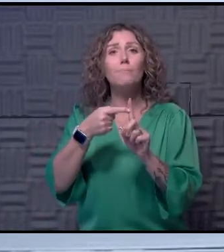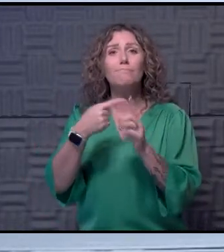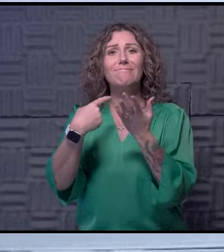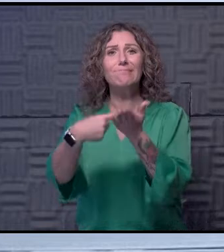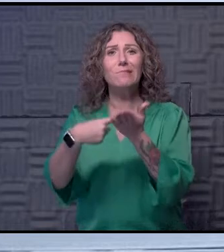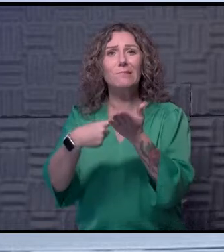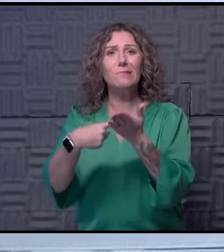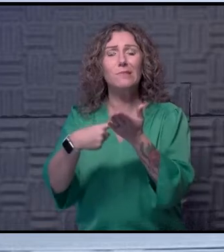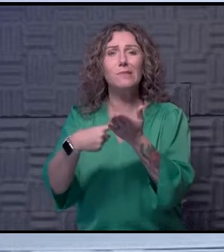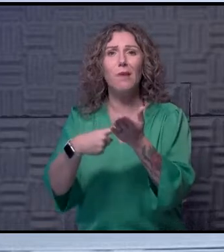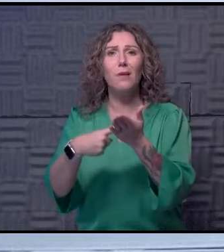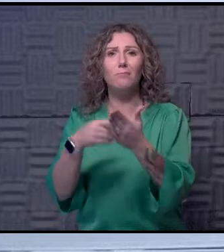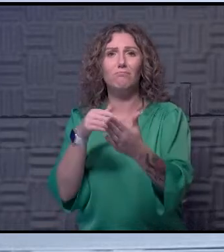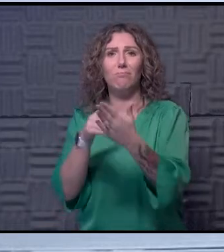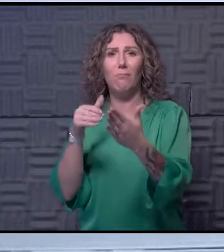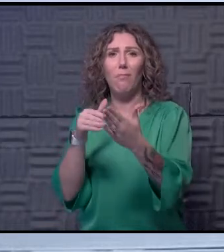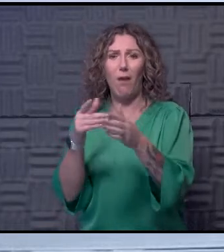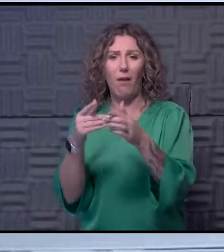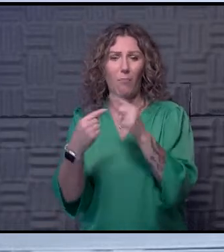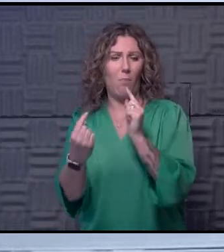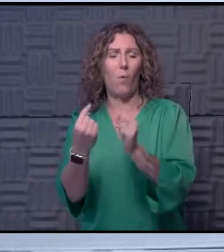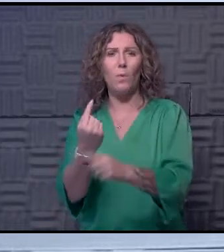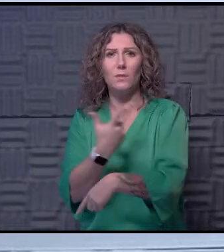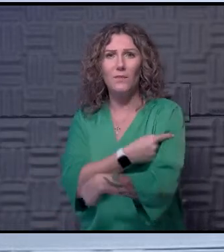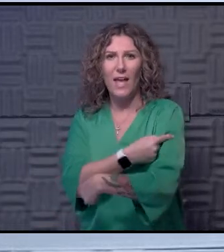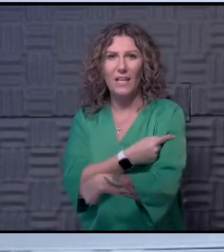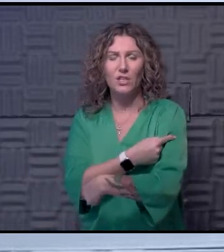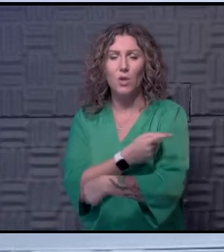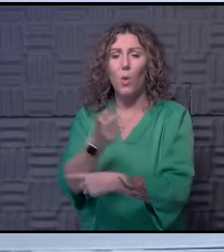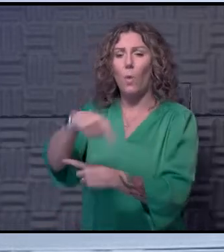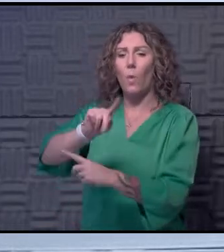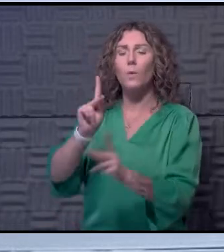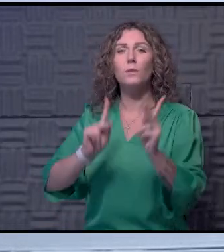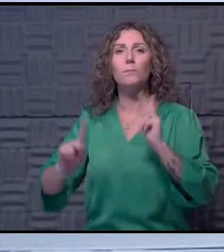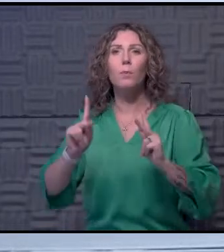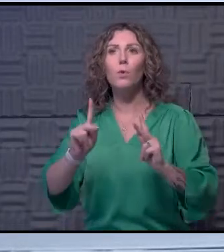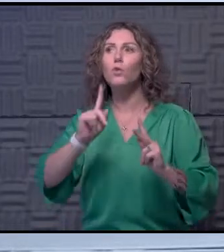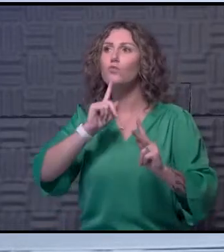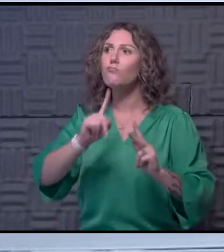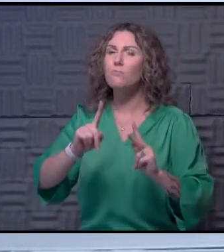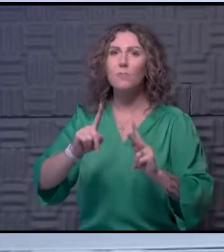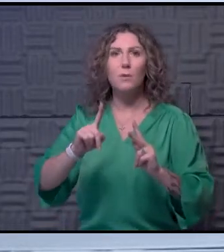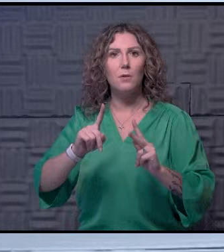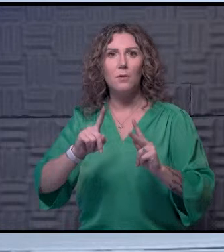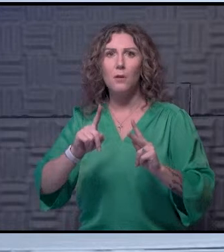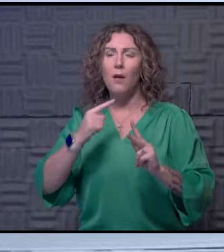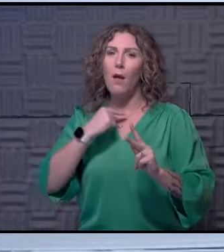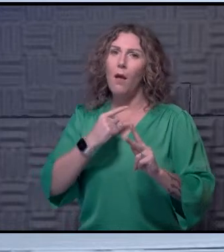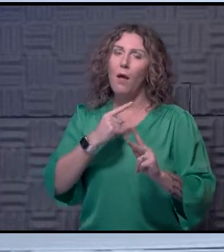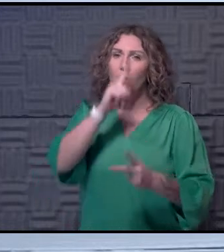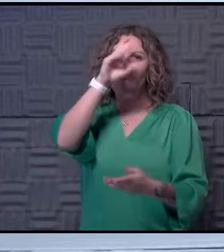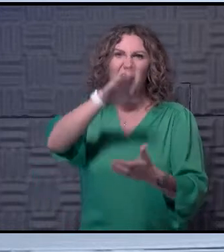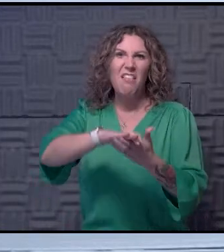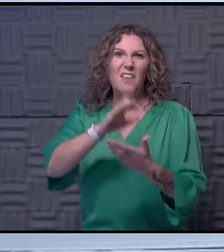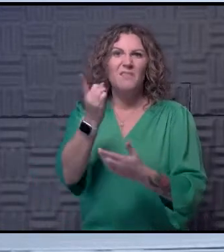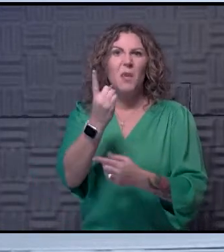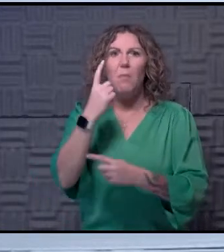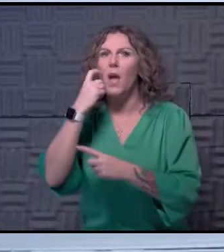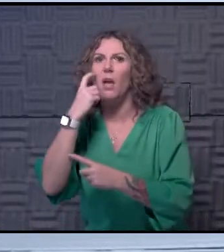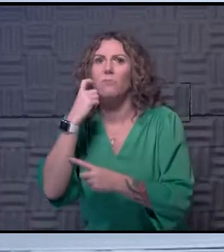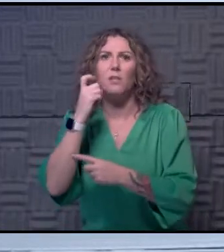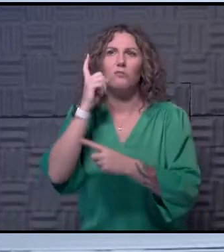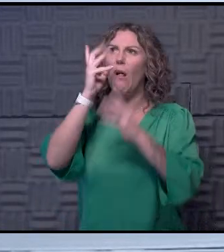anti-vaxxers, most of the time we're thinking about those people who are really beholden to conspiracy theories. They